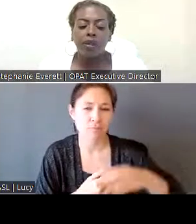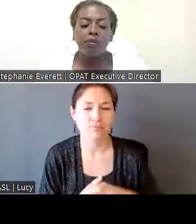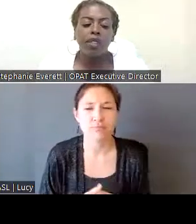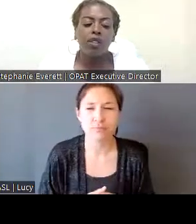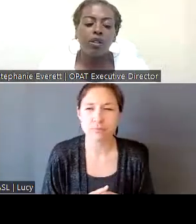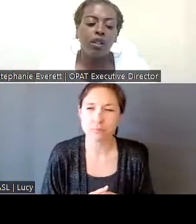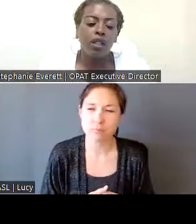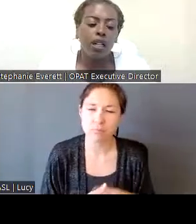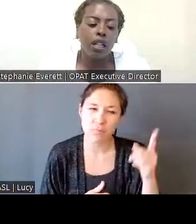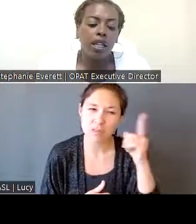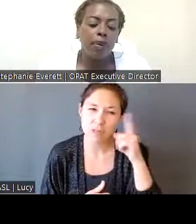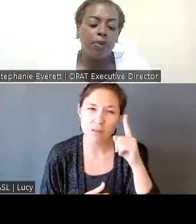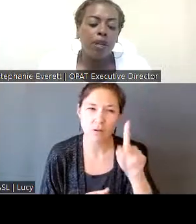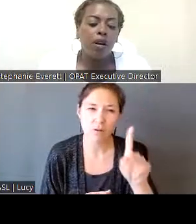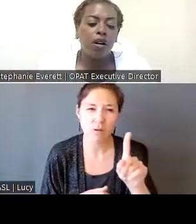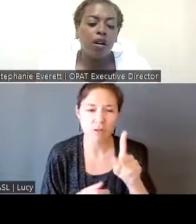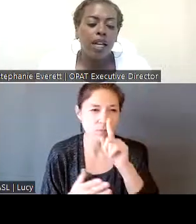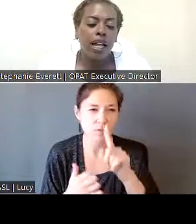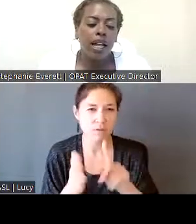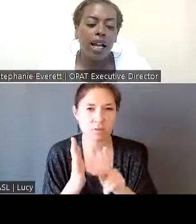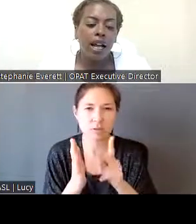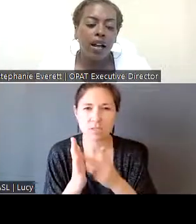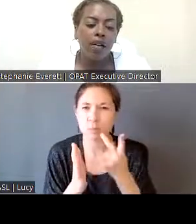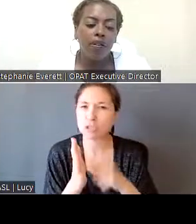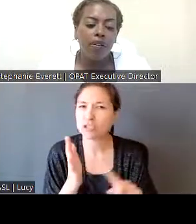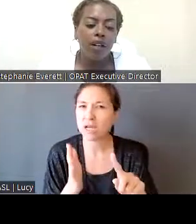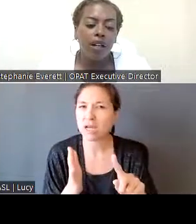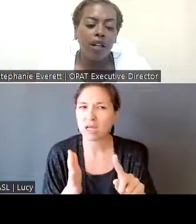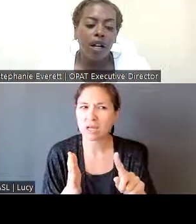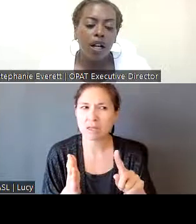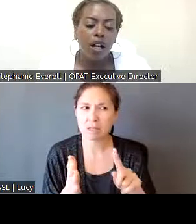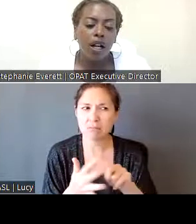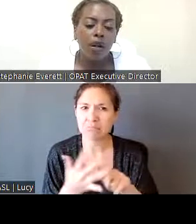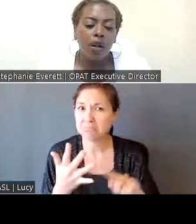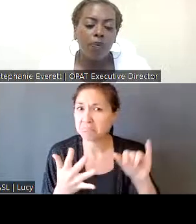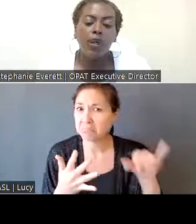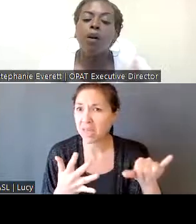believe, let me just make sure, that may be all that I have.